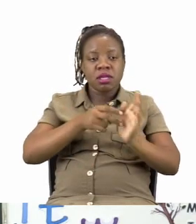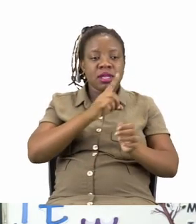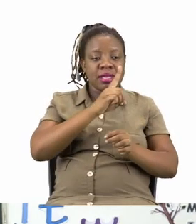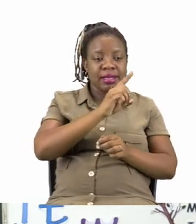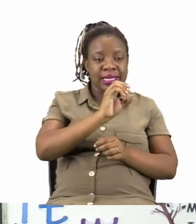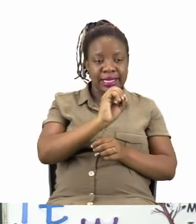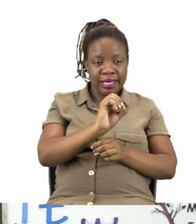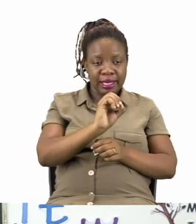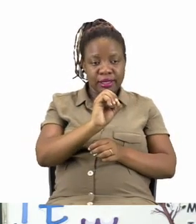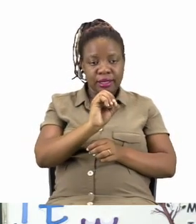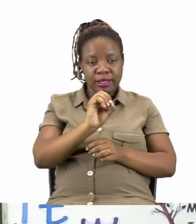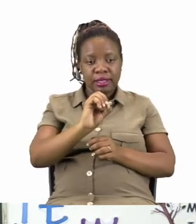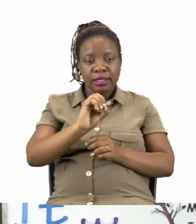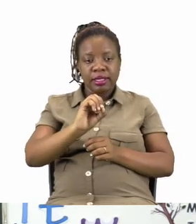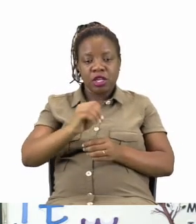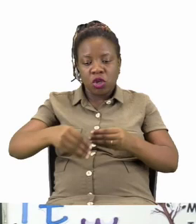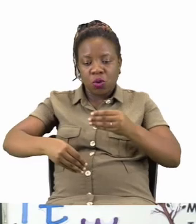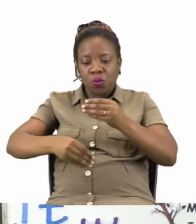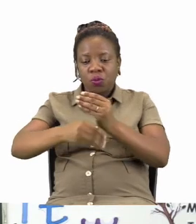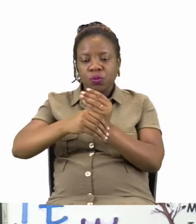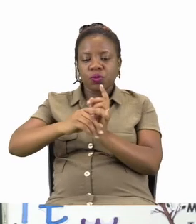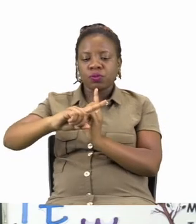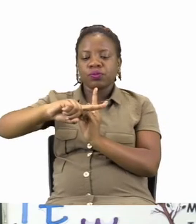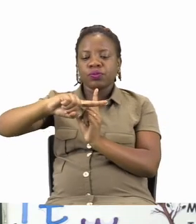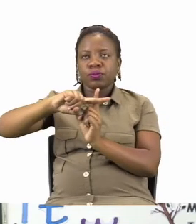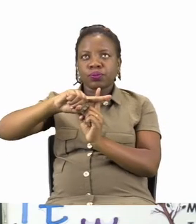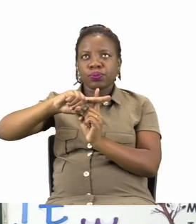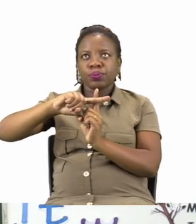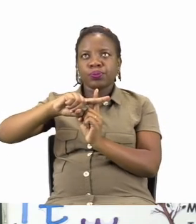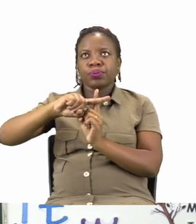plus 8 is equal to